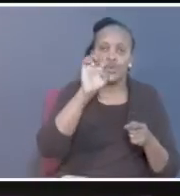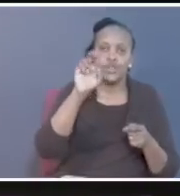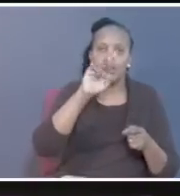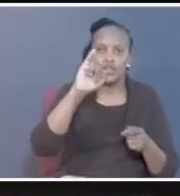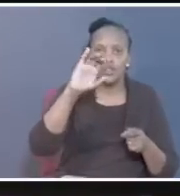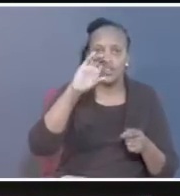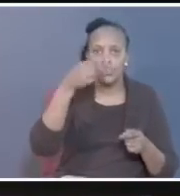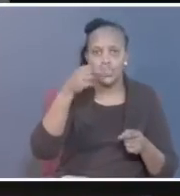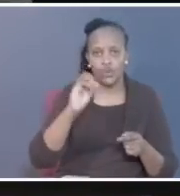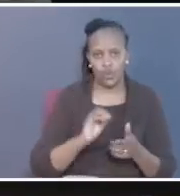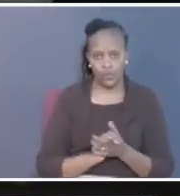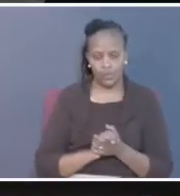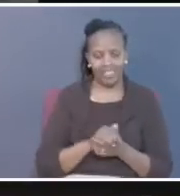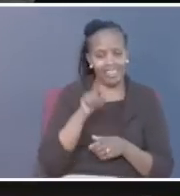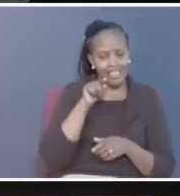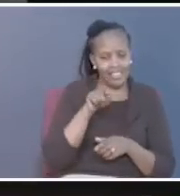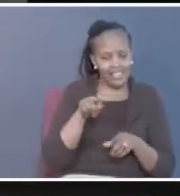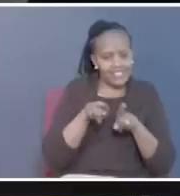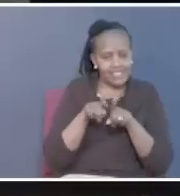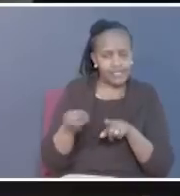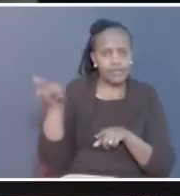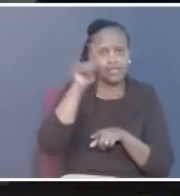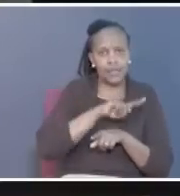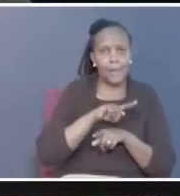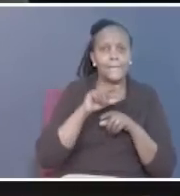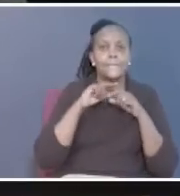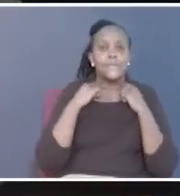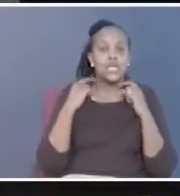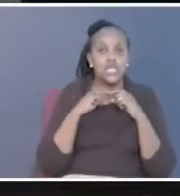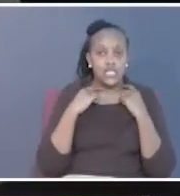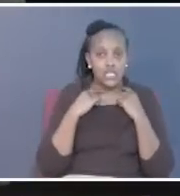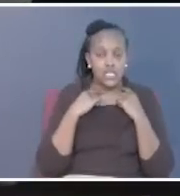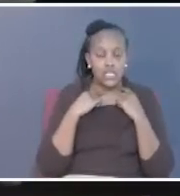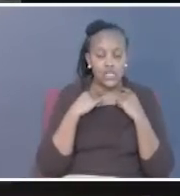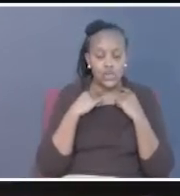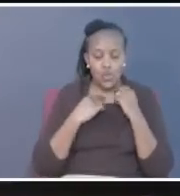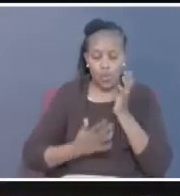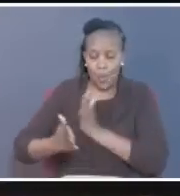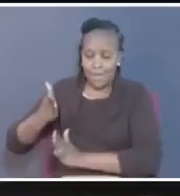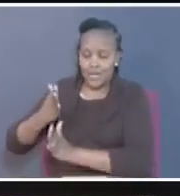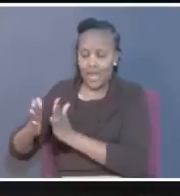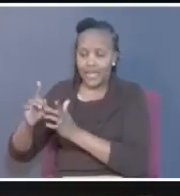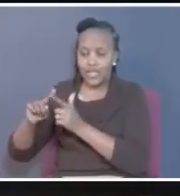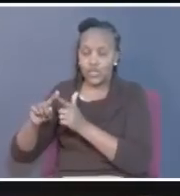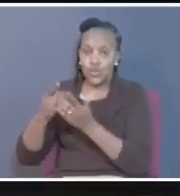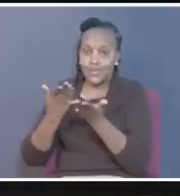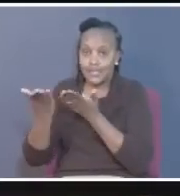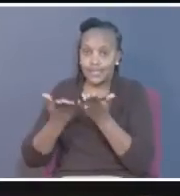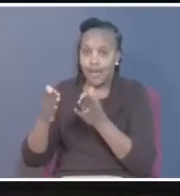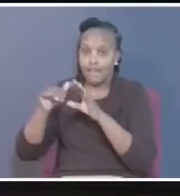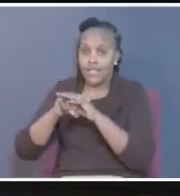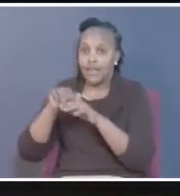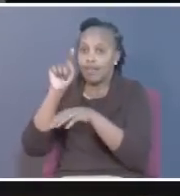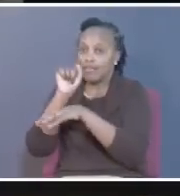day and age, priests would be scheduled to serve in the temple for certain periods of